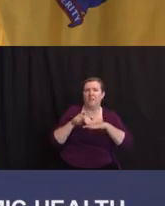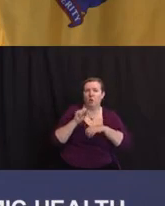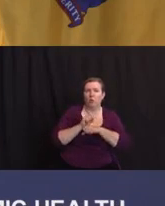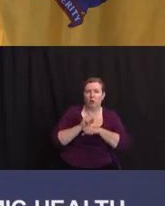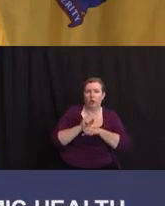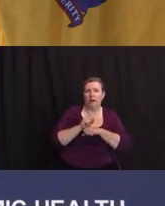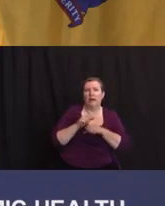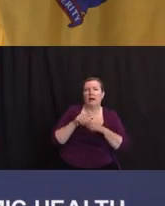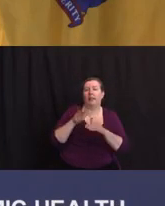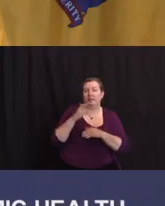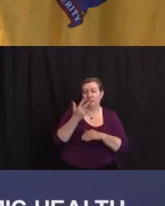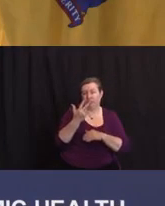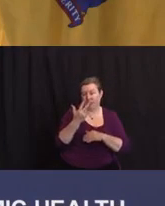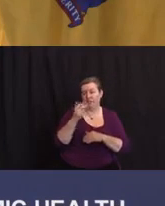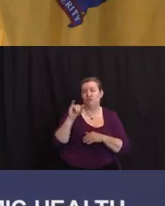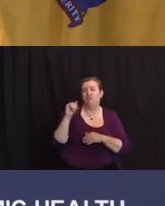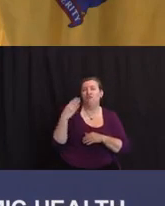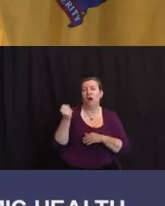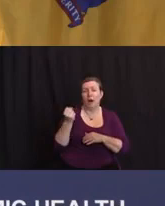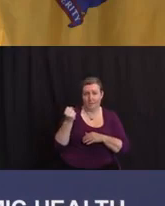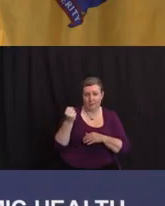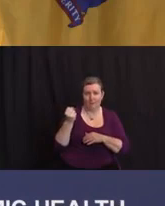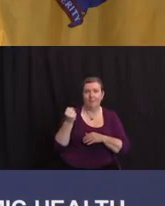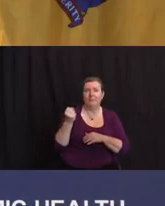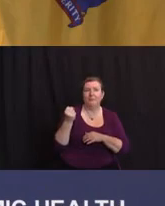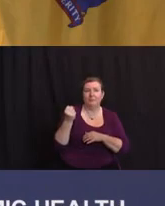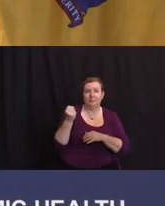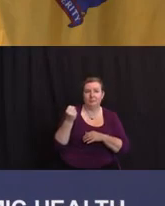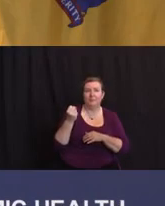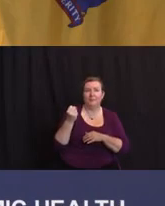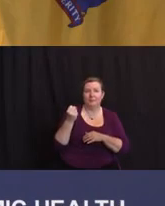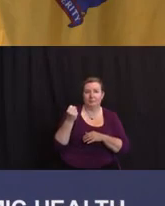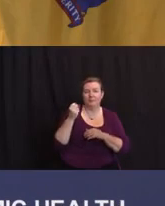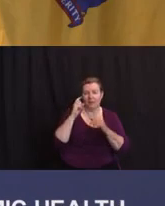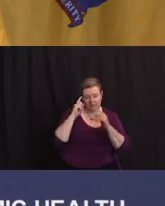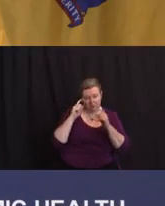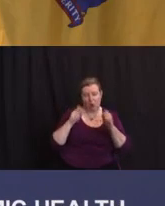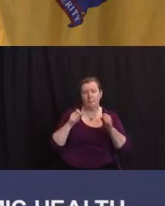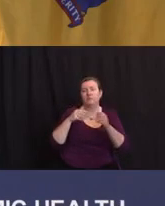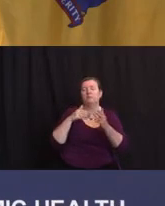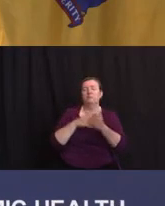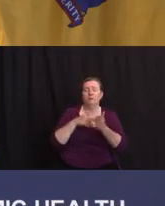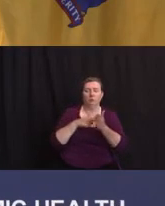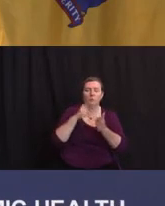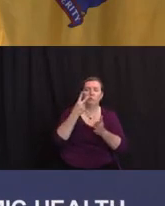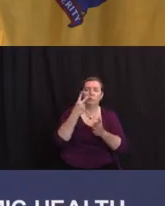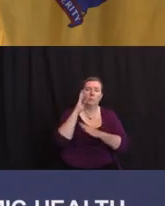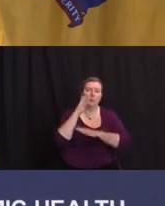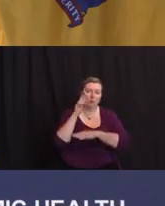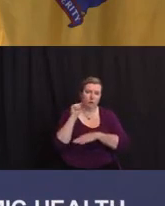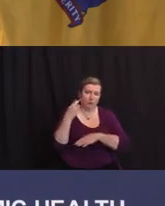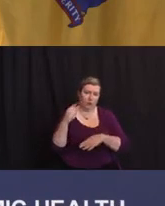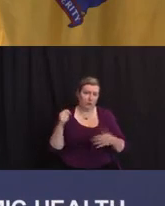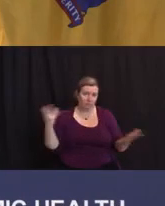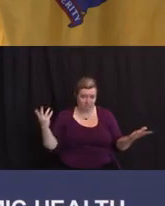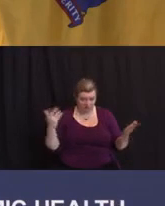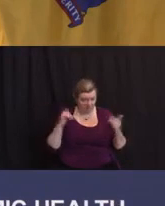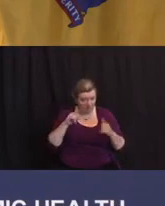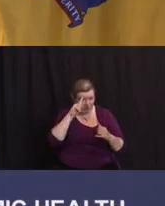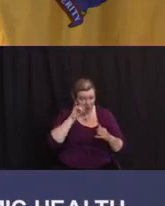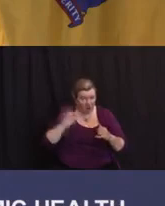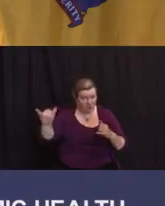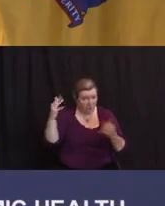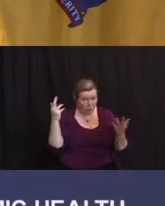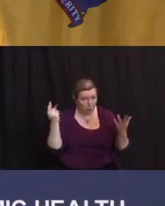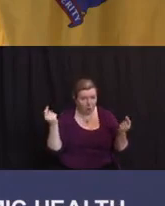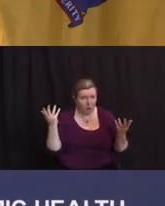that, and what are your plans to improve housing affordability in the state? We're now seeing more companies mandating vaccines for their employees,